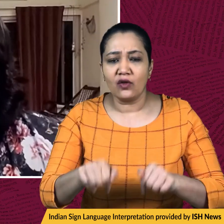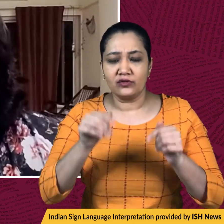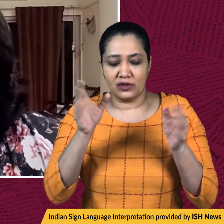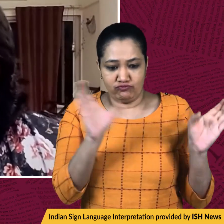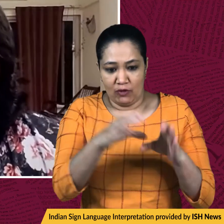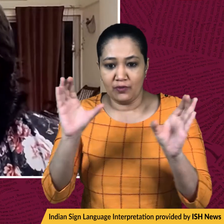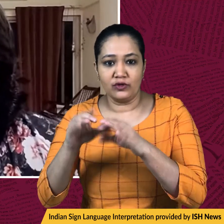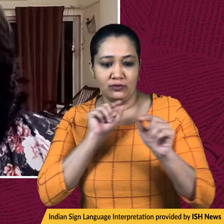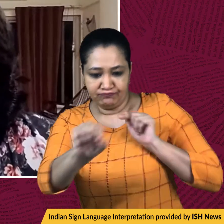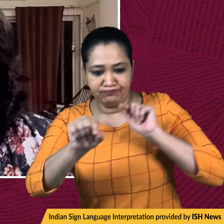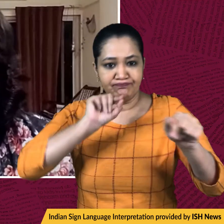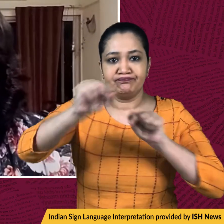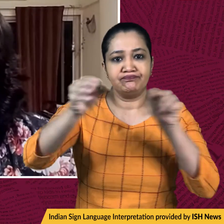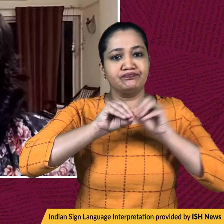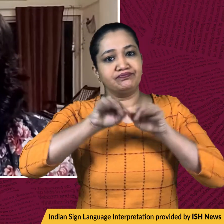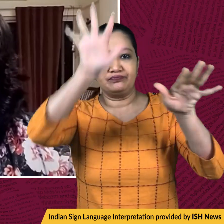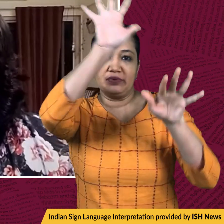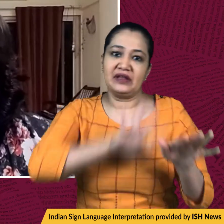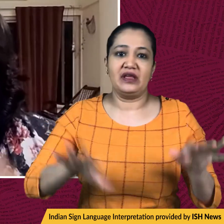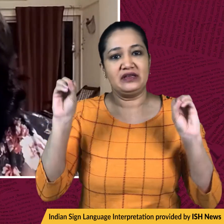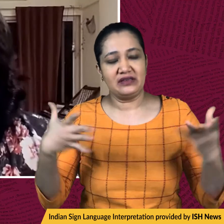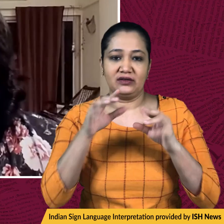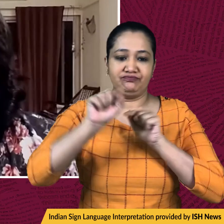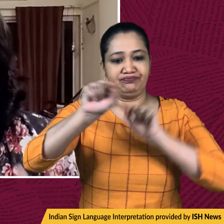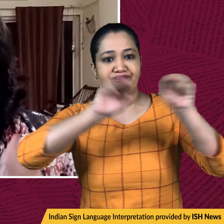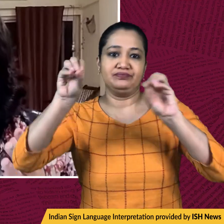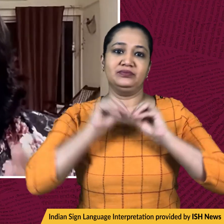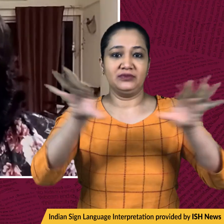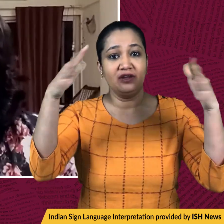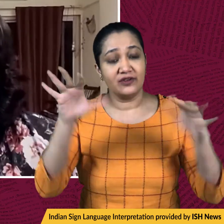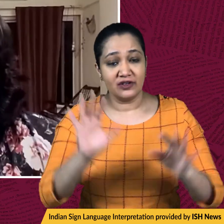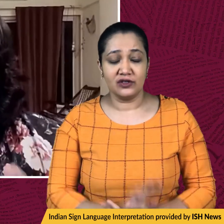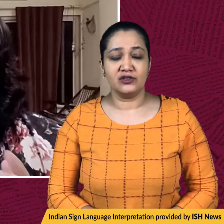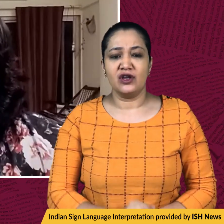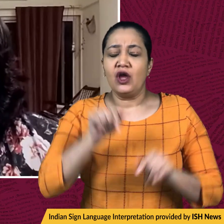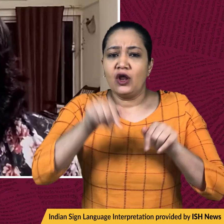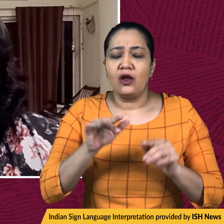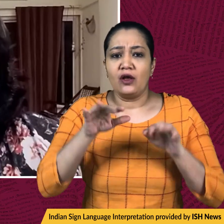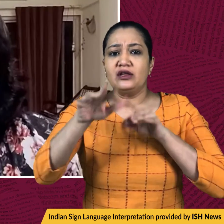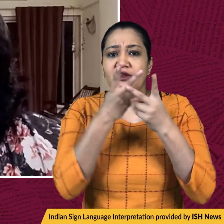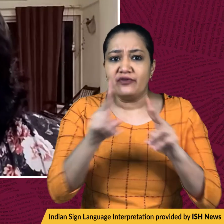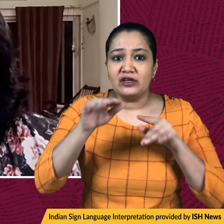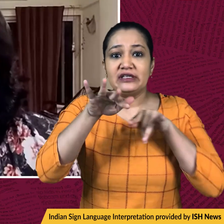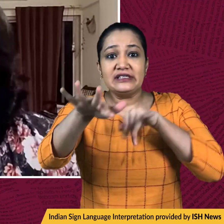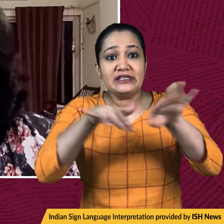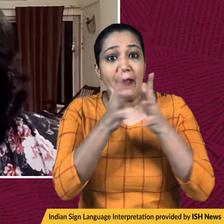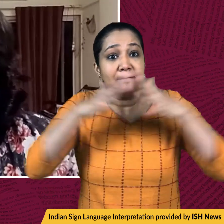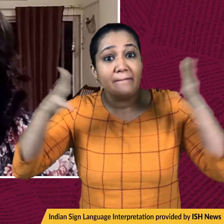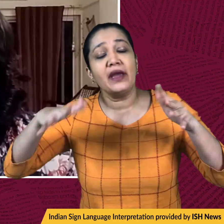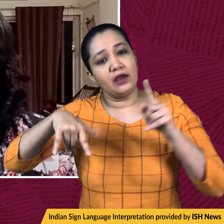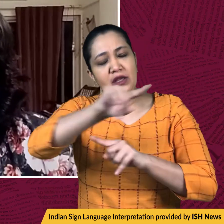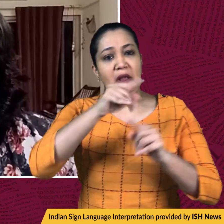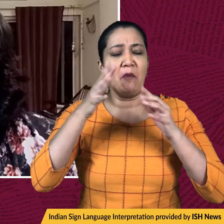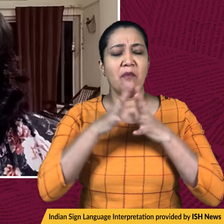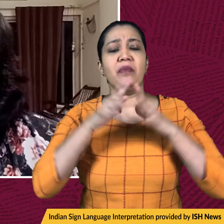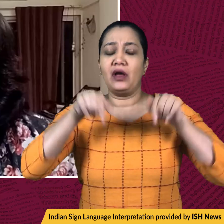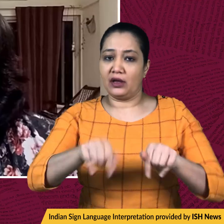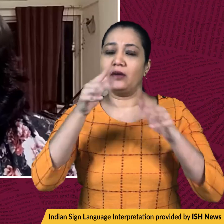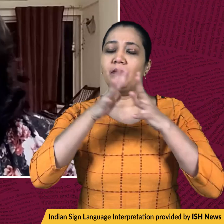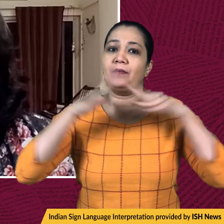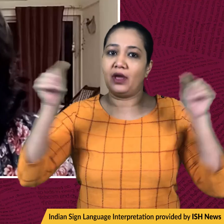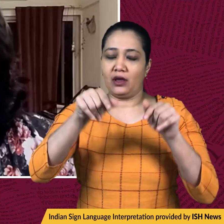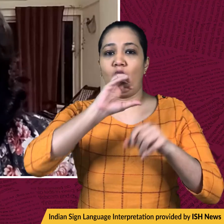now in community transmission in India, and has become dominant in multiple metros where new